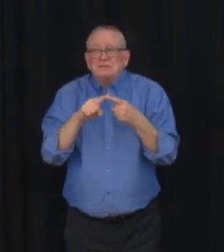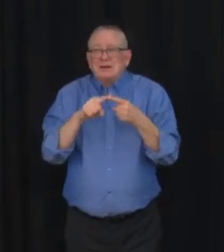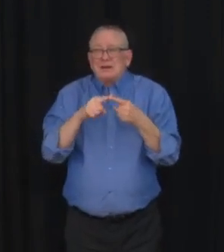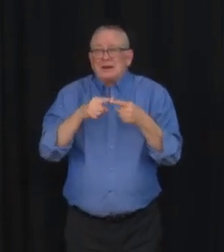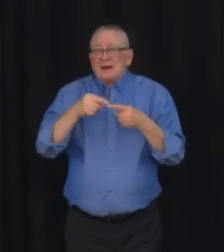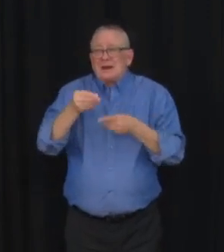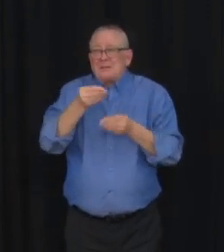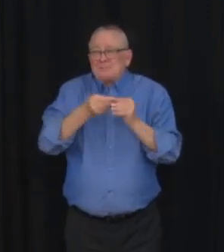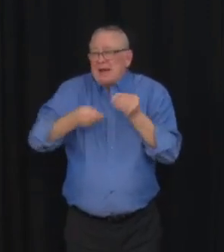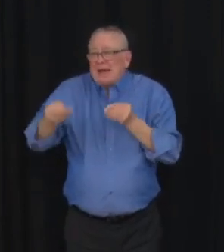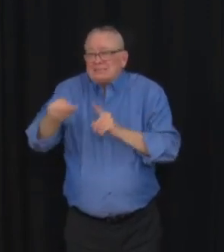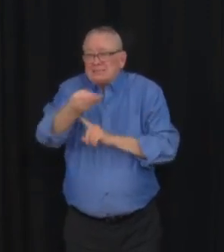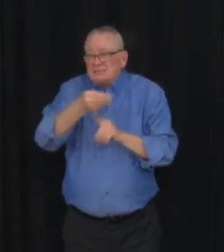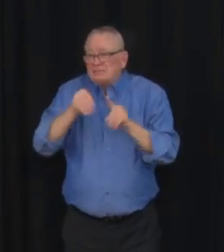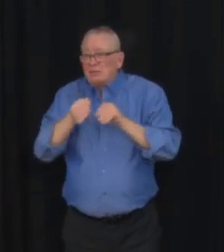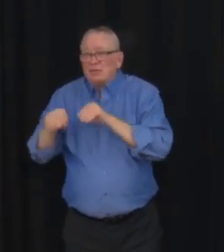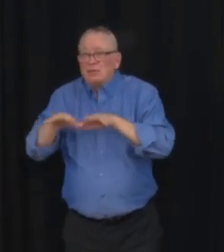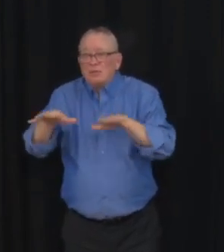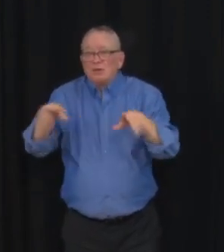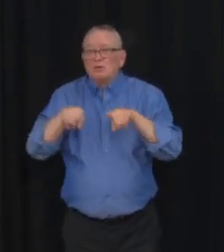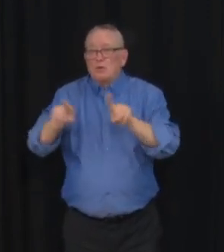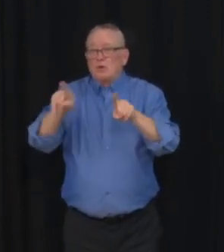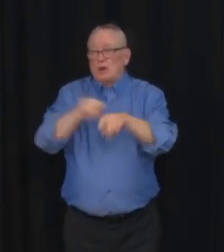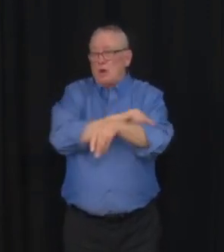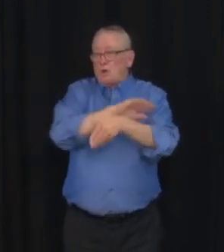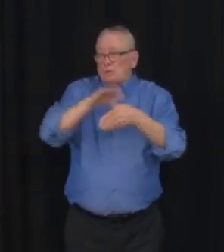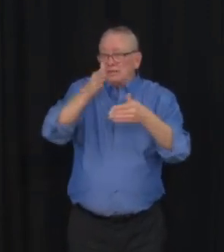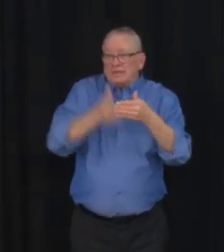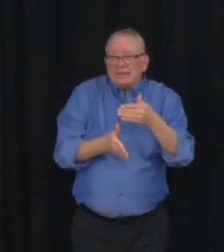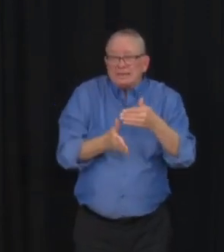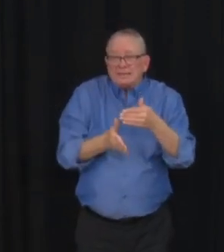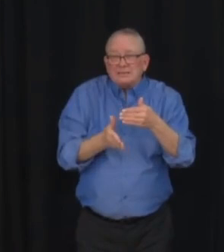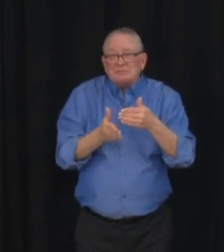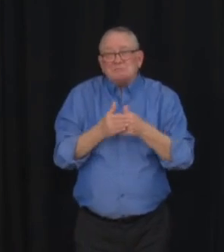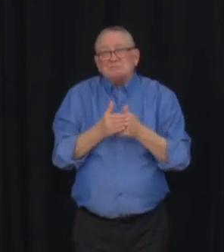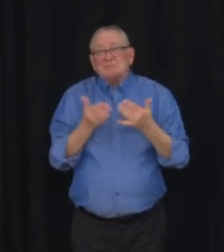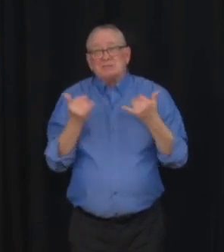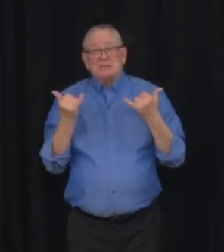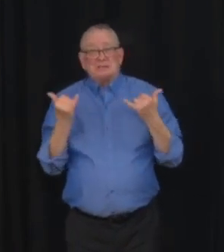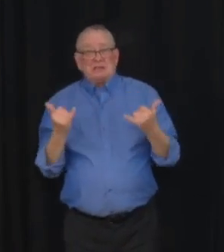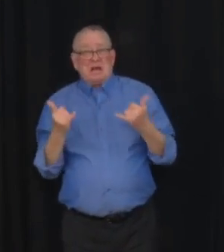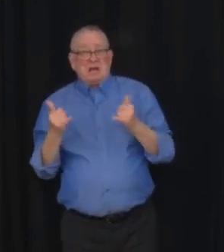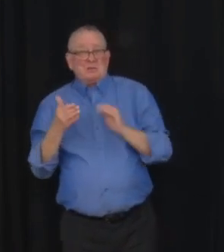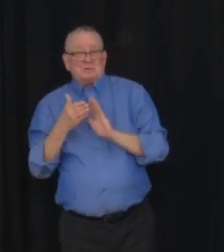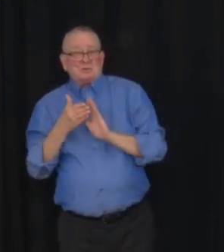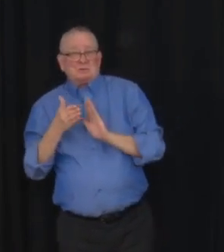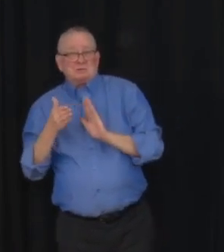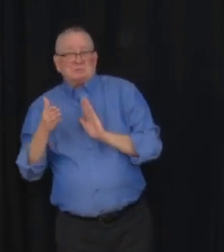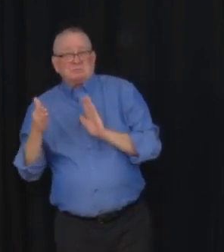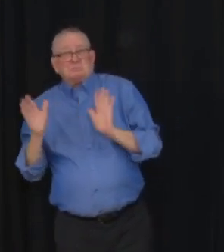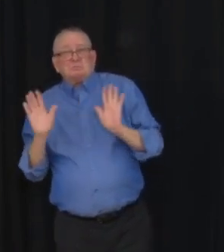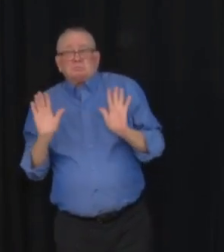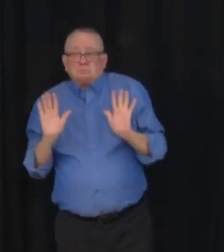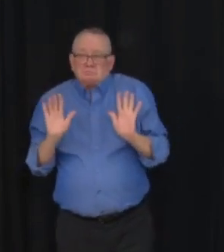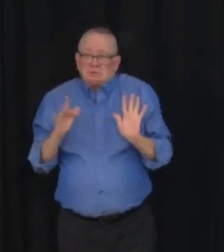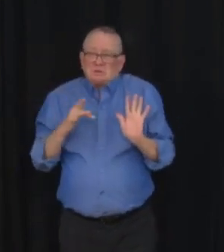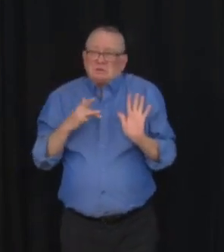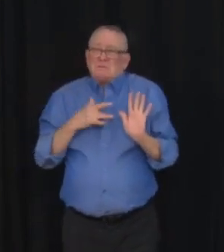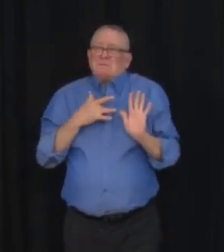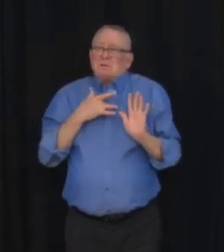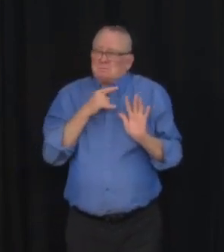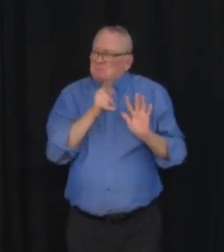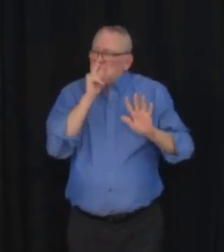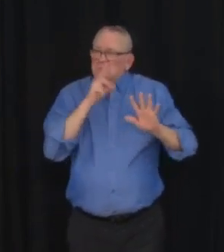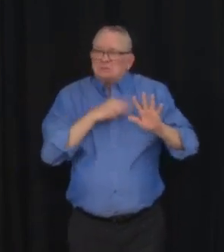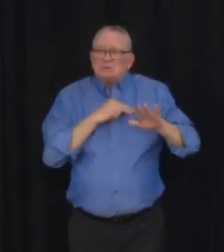past the time where we would see that direct impact of Thanksgiving. But what happens in a secondary way is that if there are